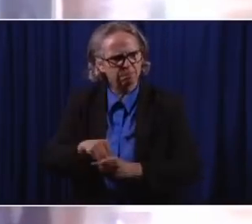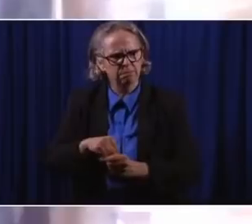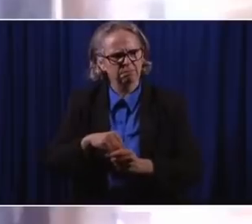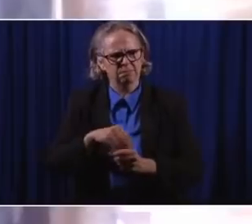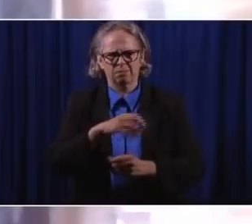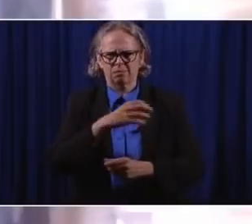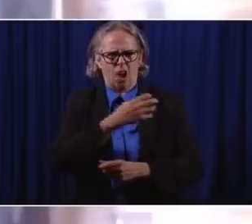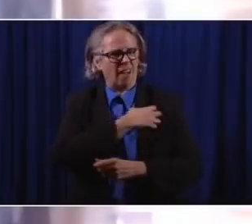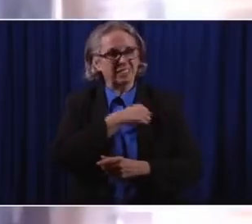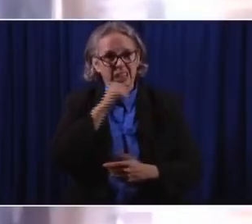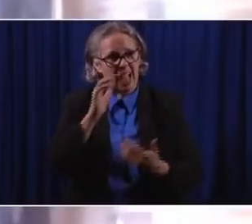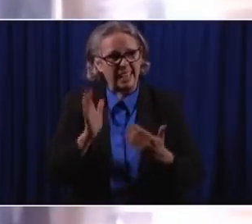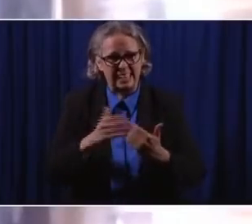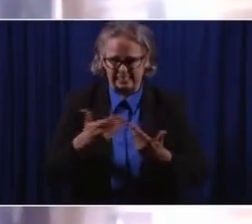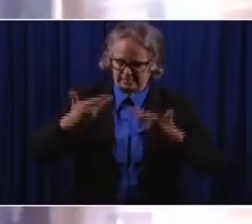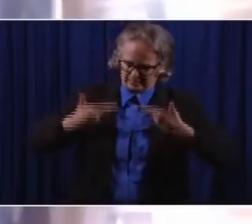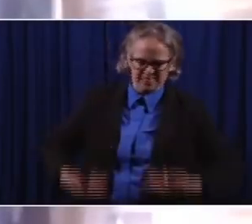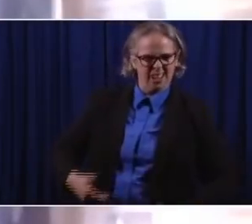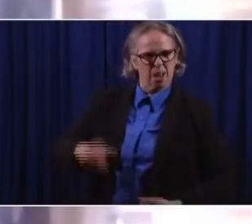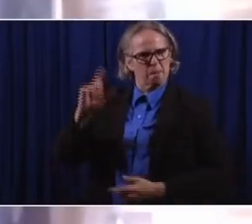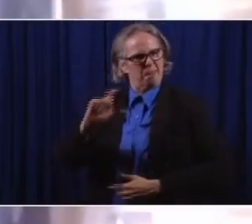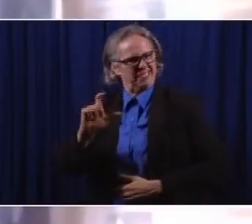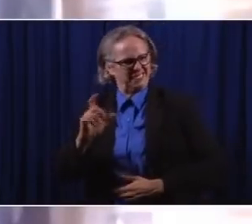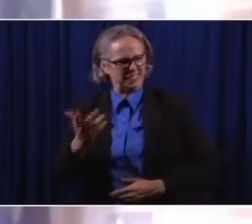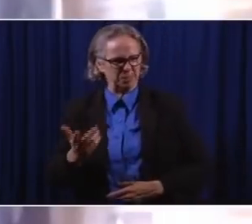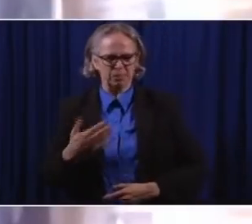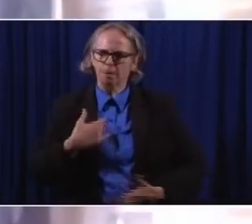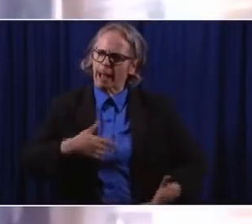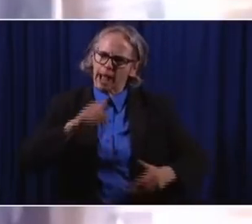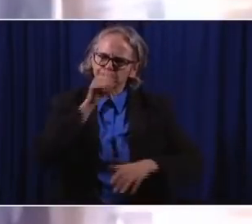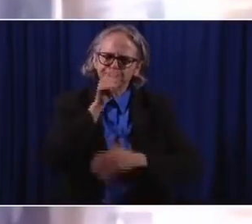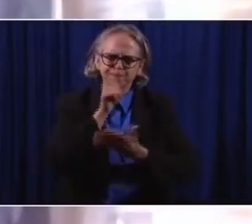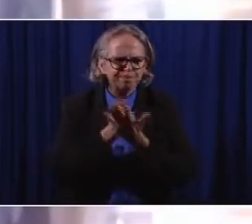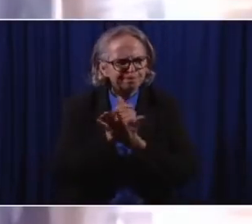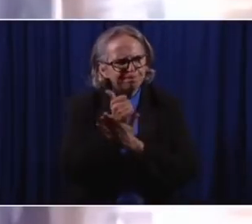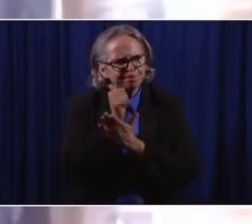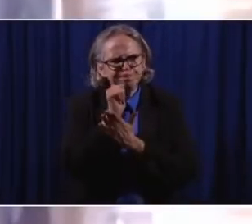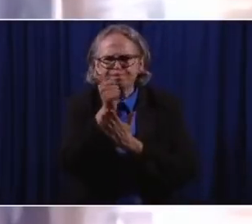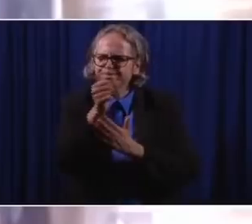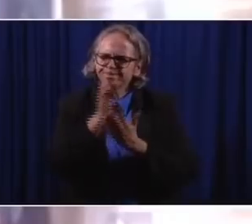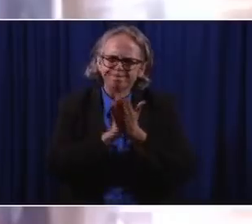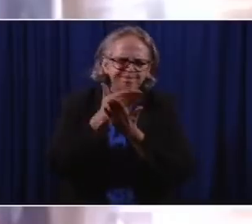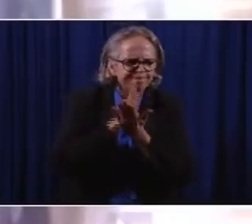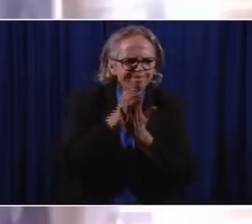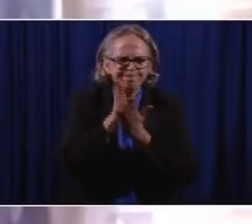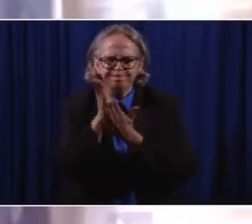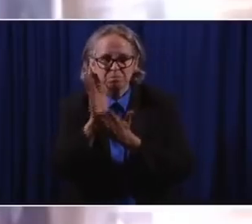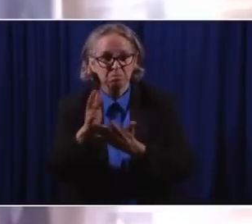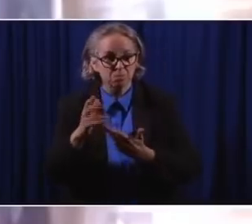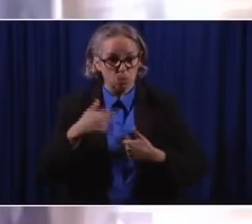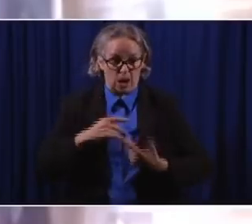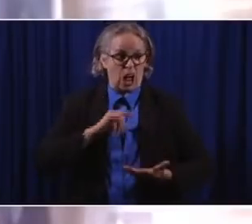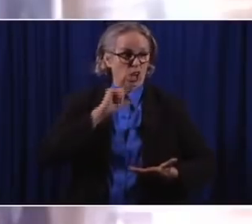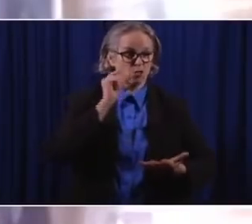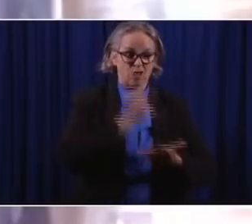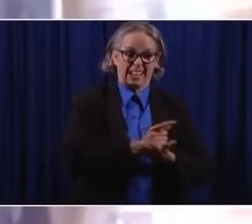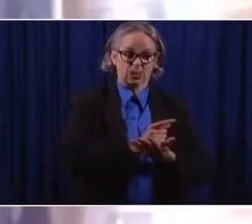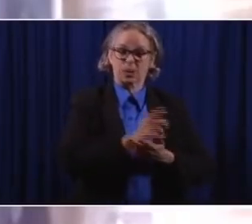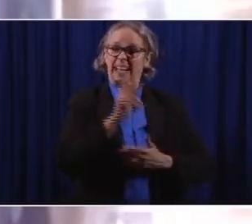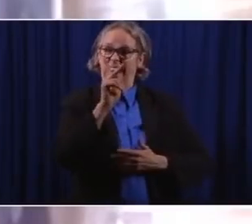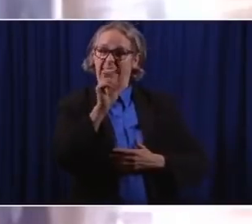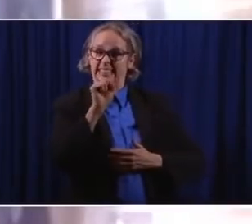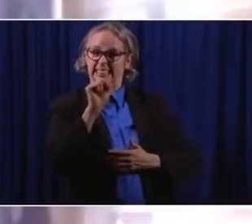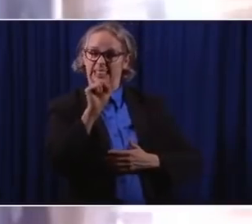one. I shared with you on an earlier phone call that when I decided to go to the police academy after I graduated from Kent State, that I didn't even tell